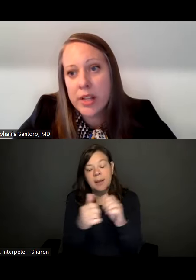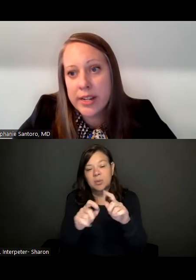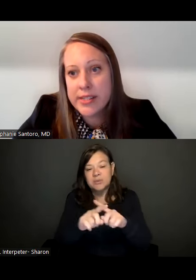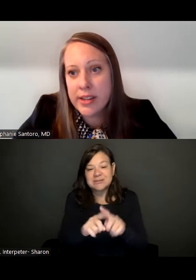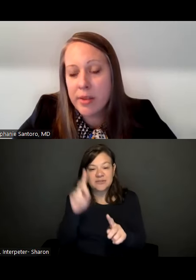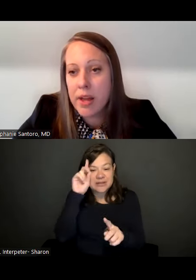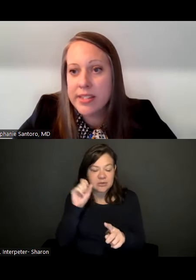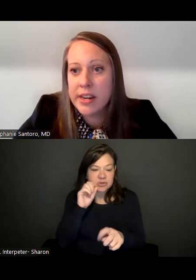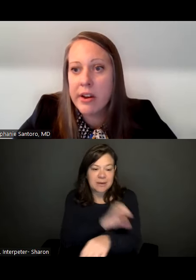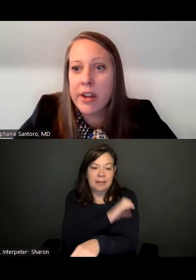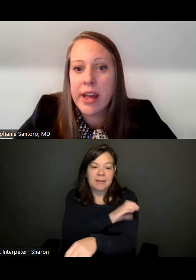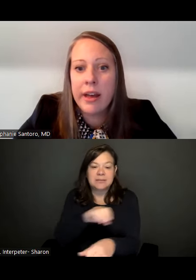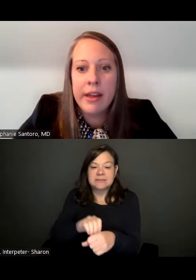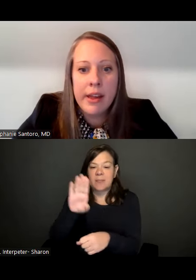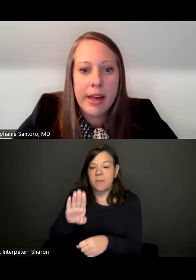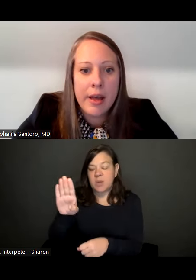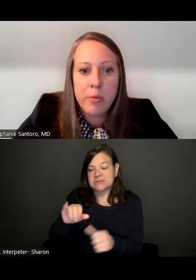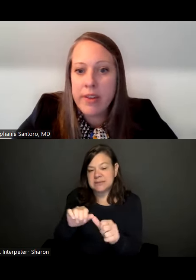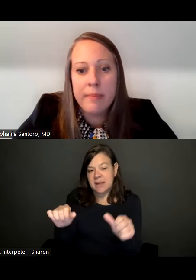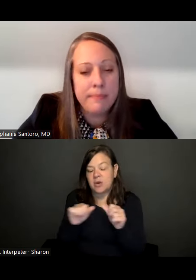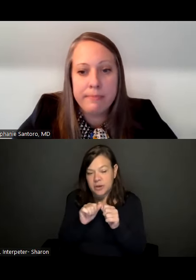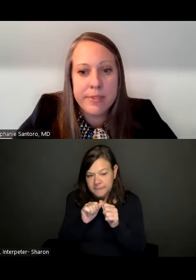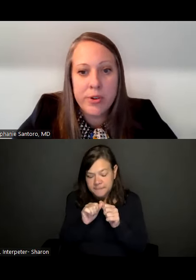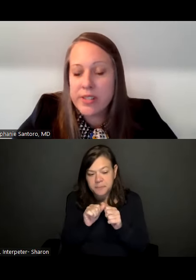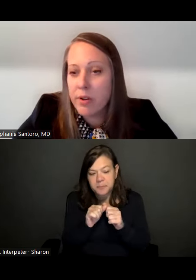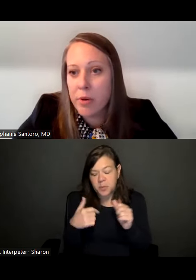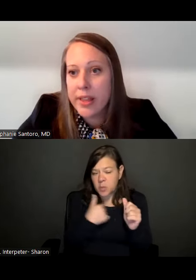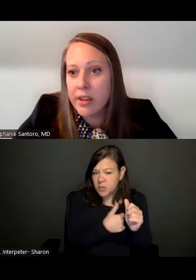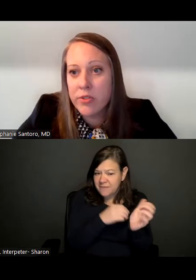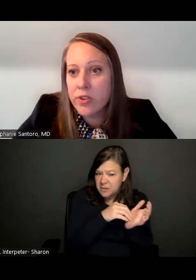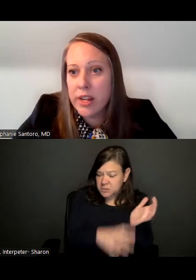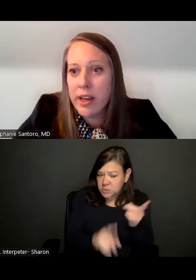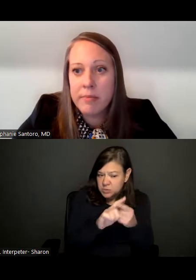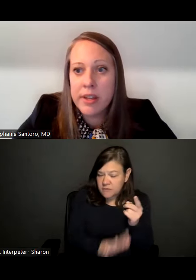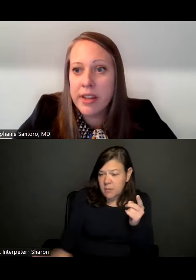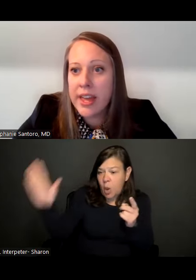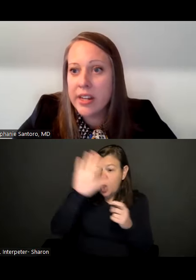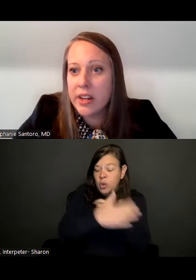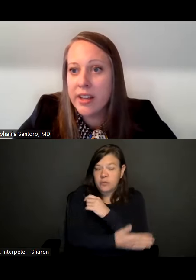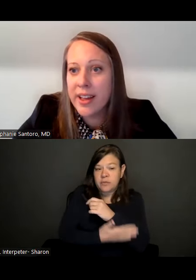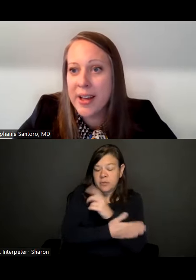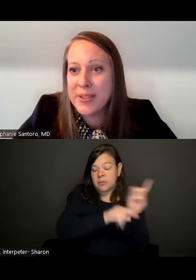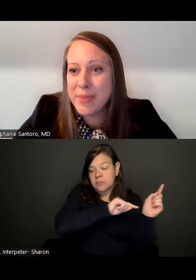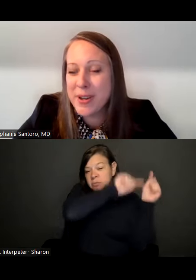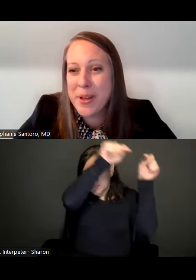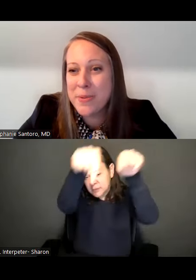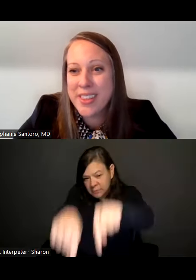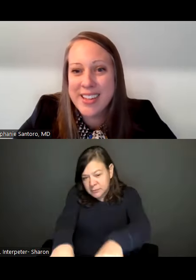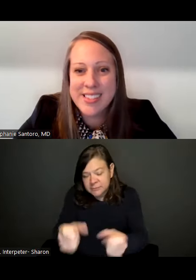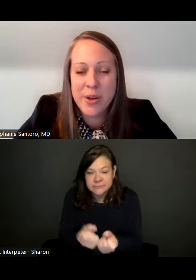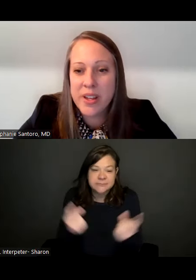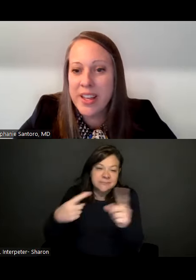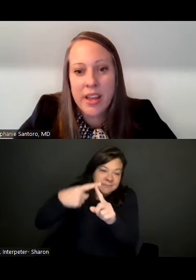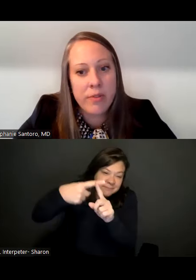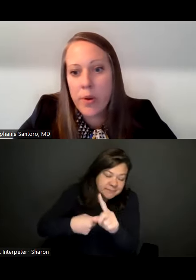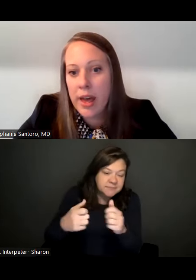syndrome clinics in the Boston area. We've had students from around the country come and spend a month with